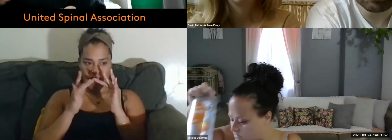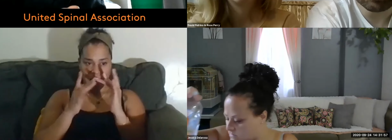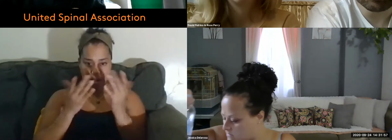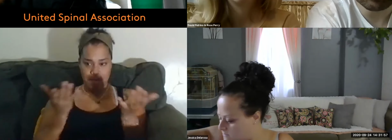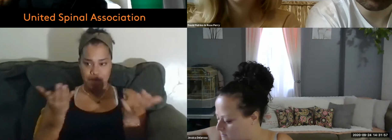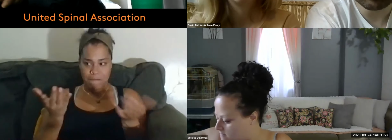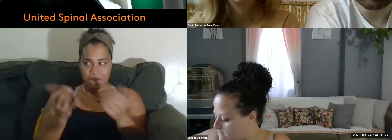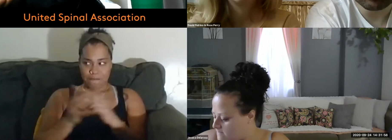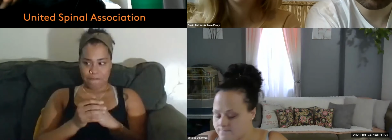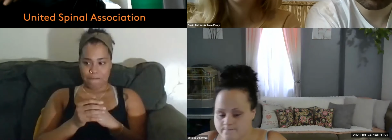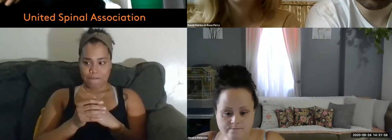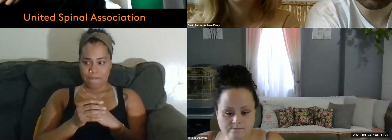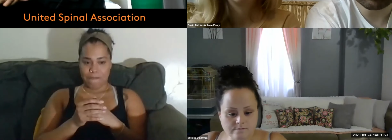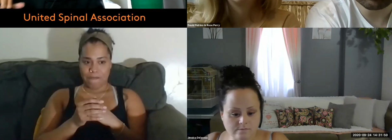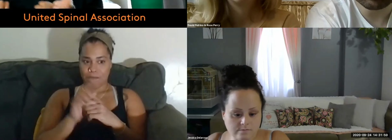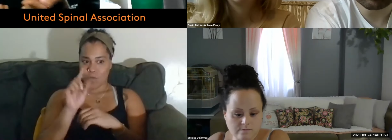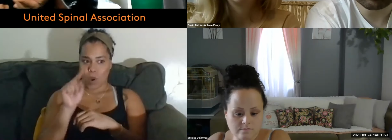handful of companies that